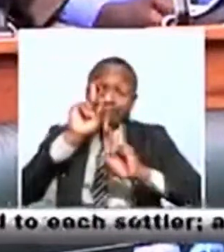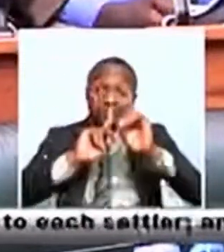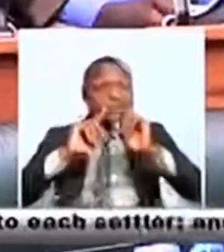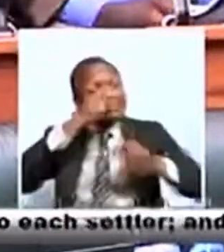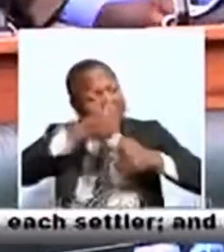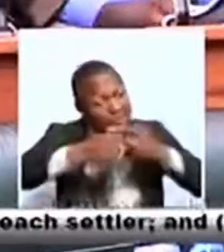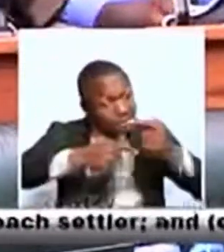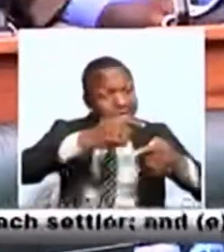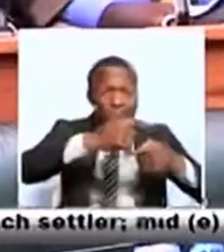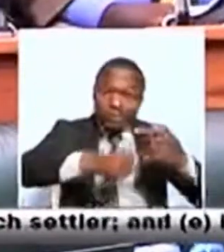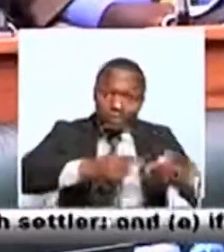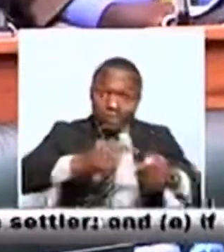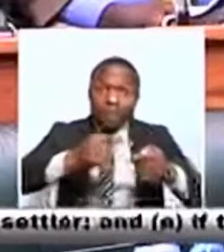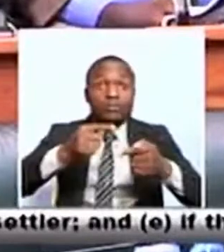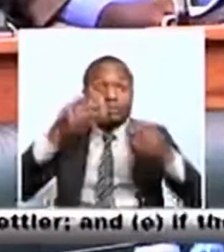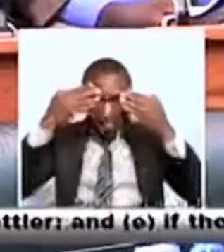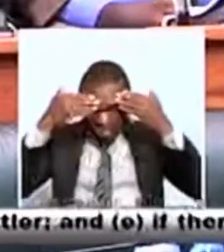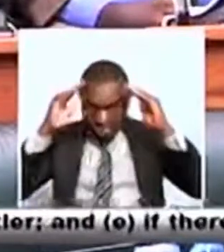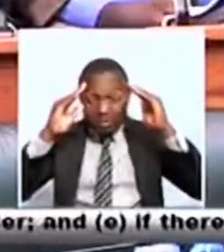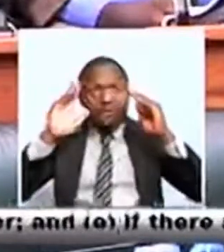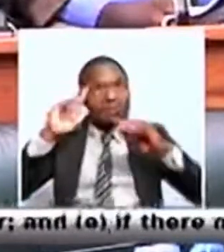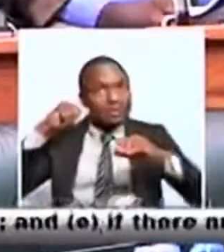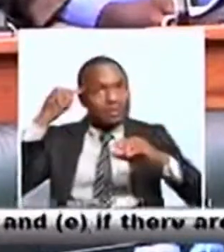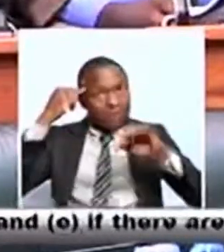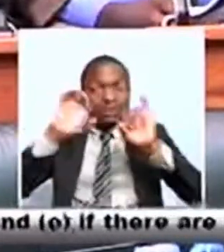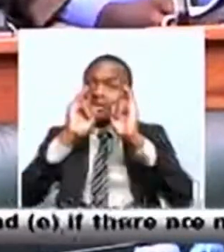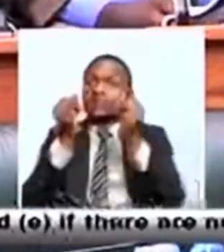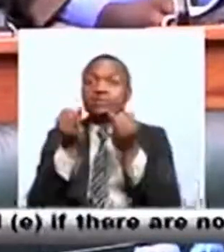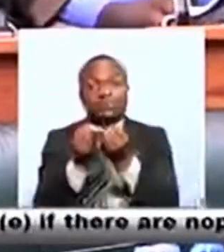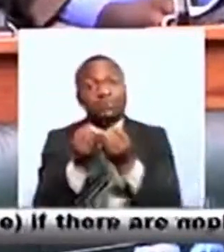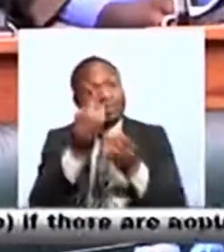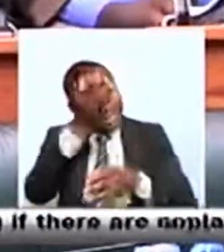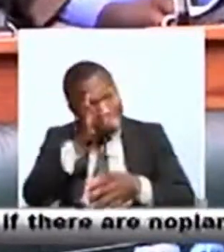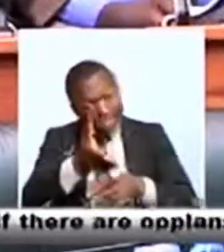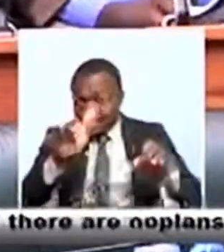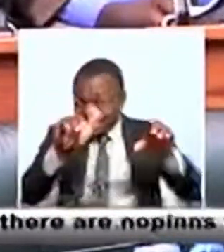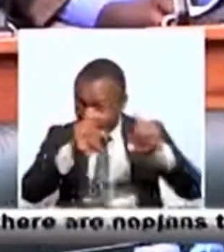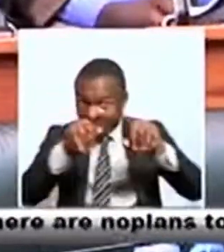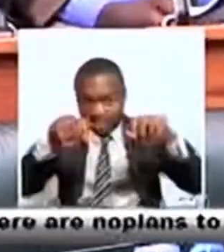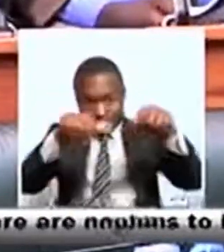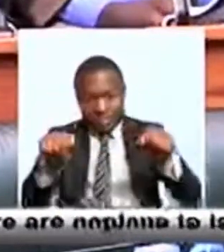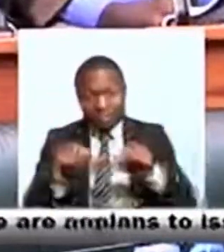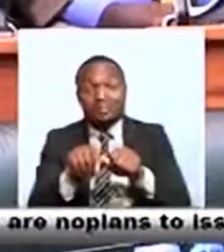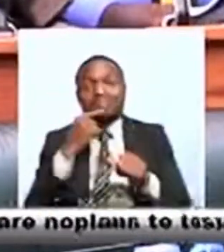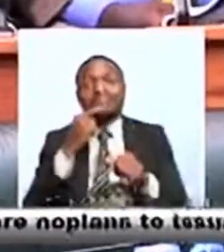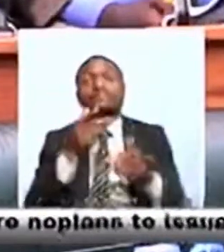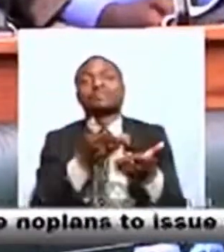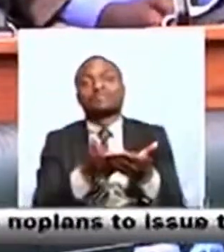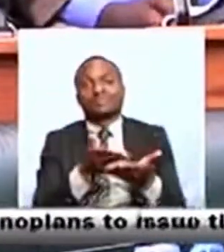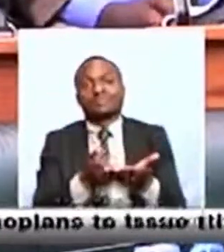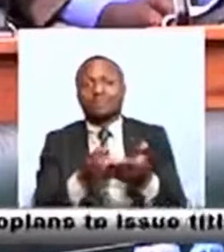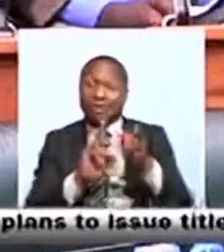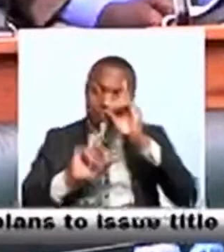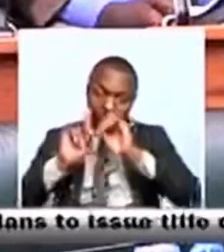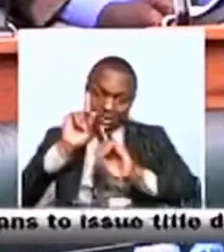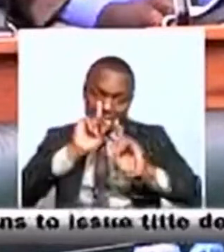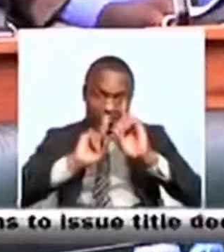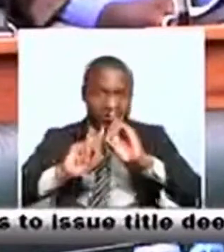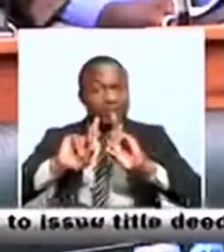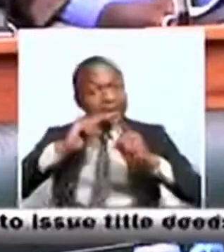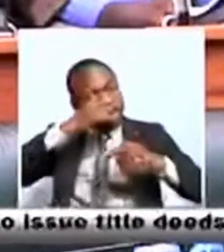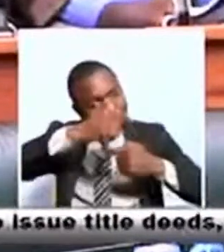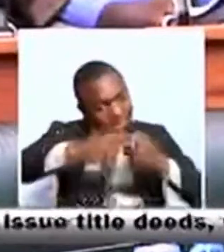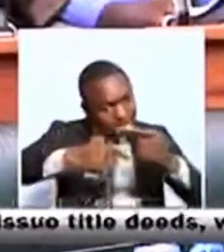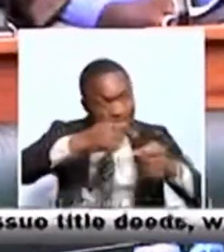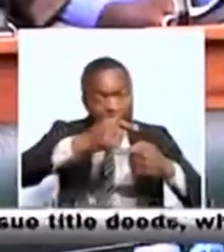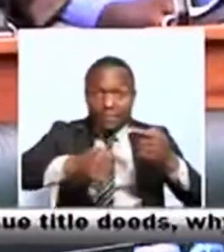even government institutions are in these areas. As I've mentioned here, that discussions are going on within